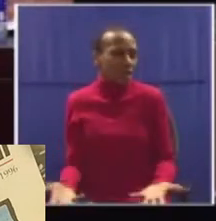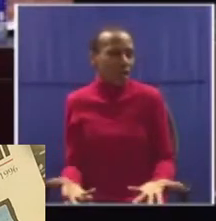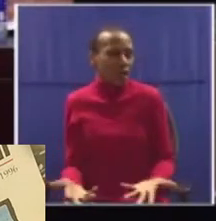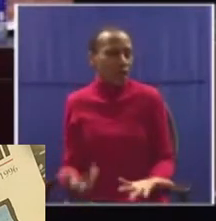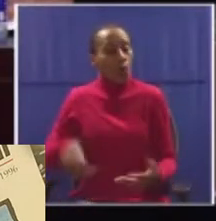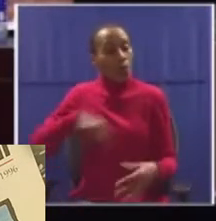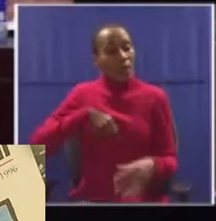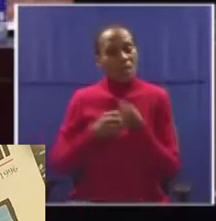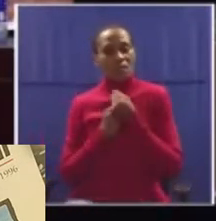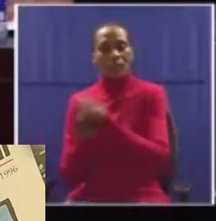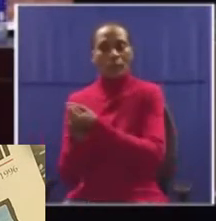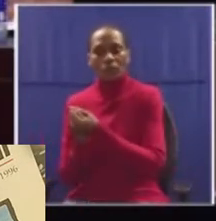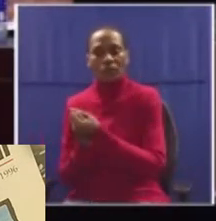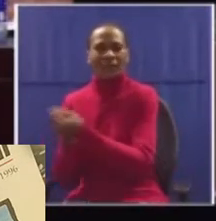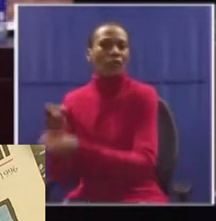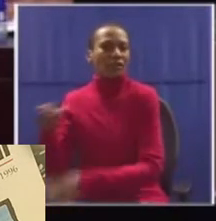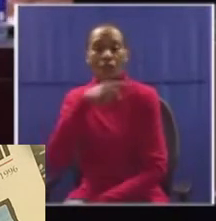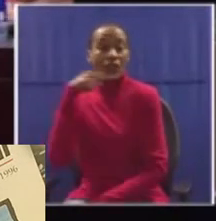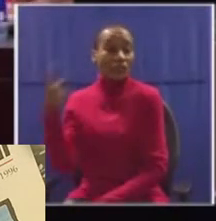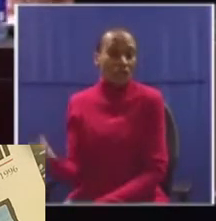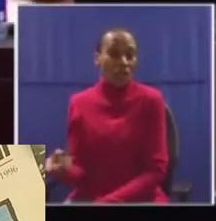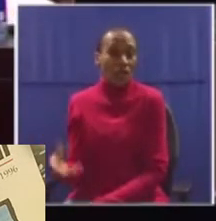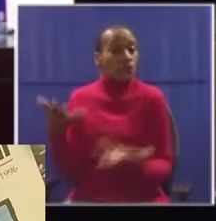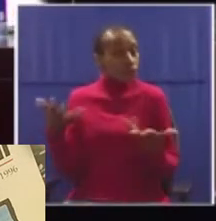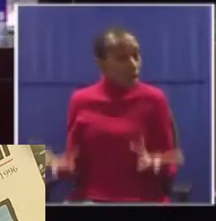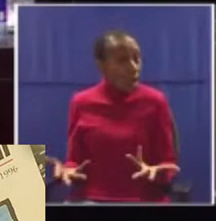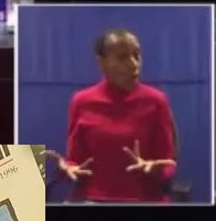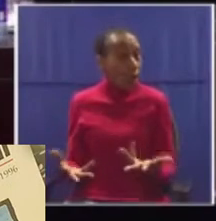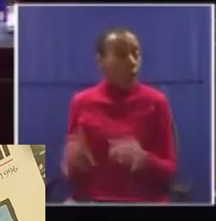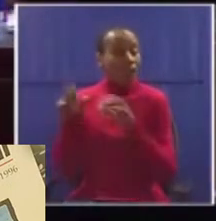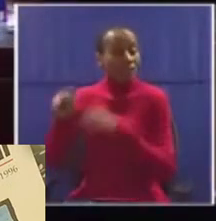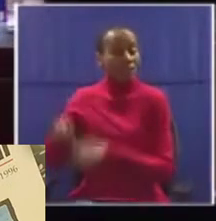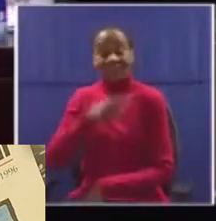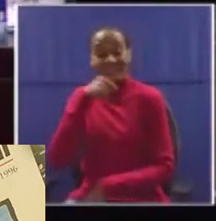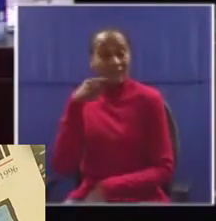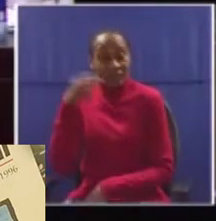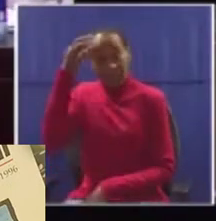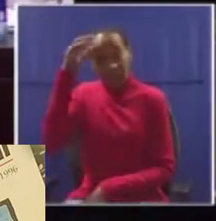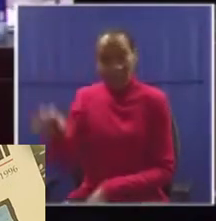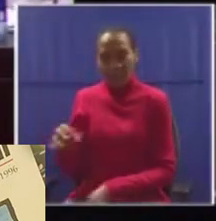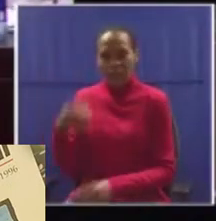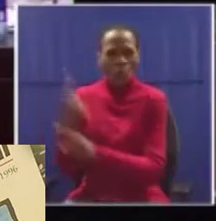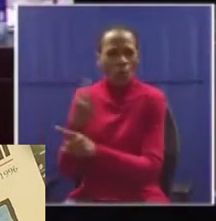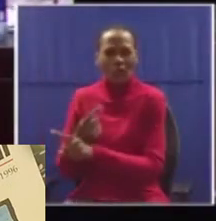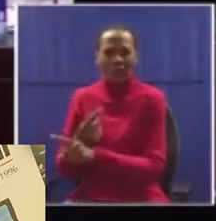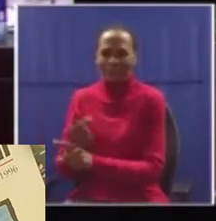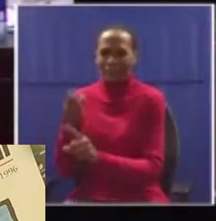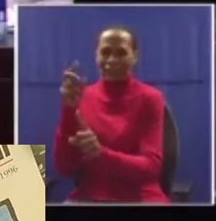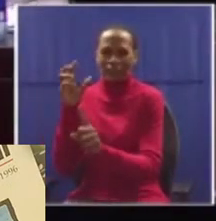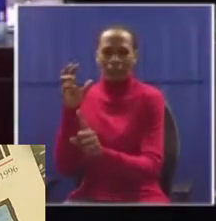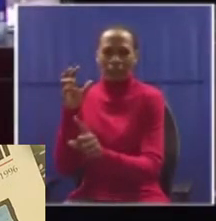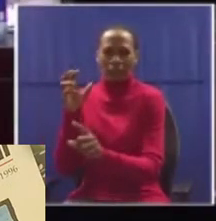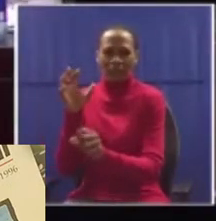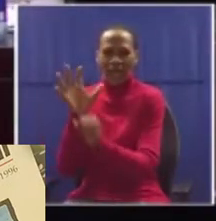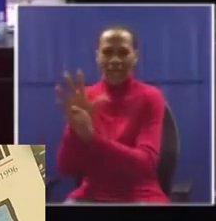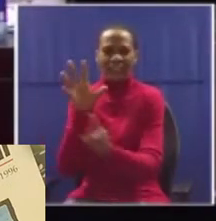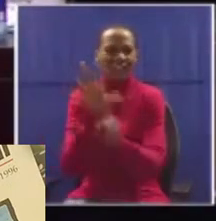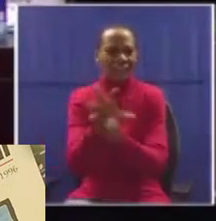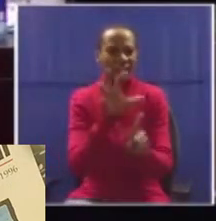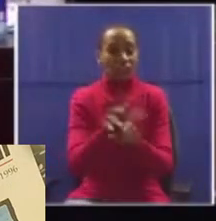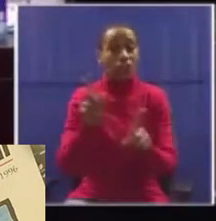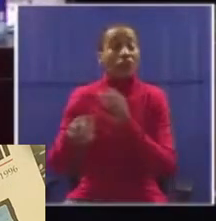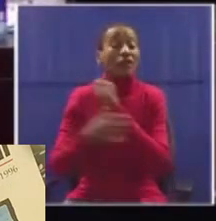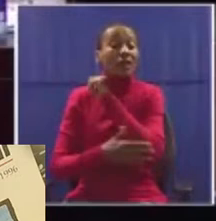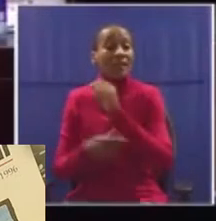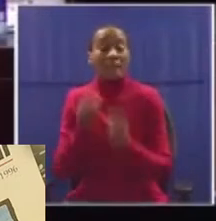Supply Russia helping Russians evade International sanctions will not speed up our exit from the gray list the